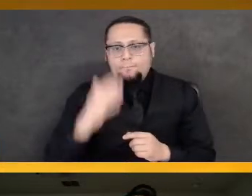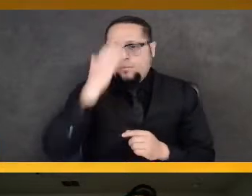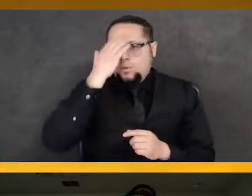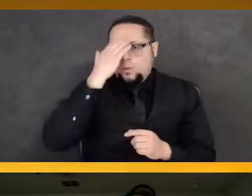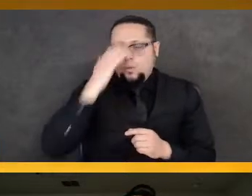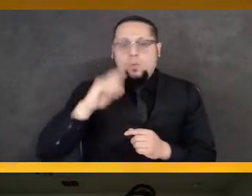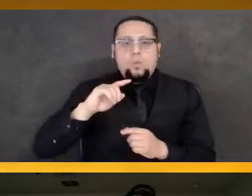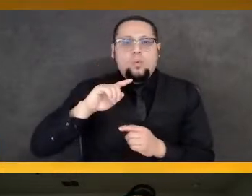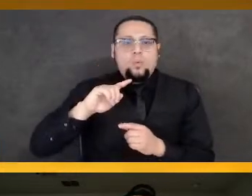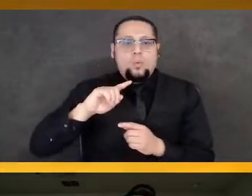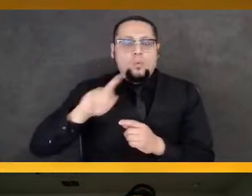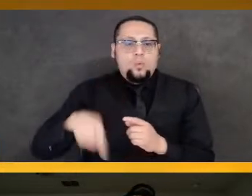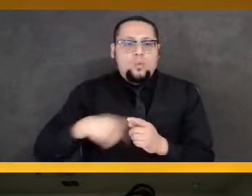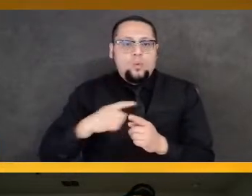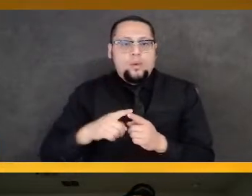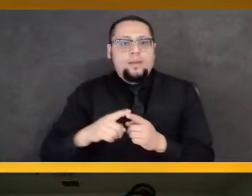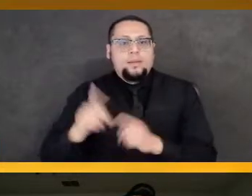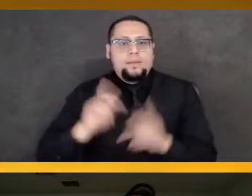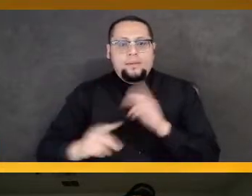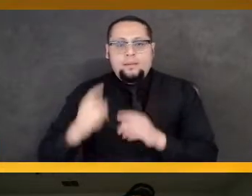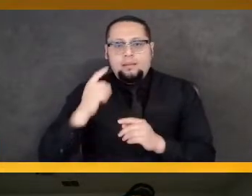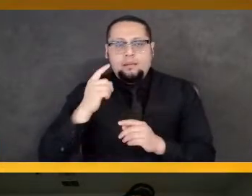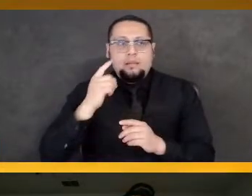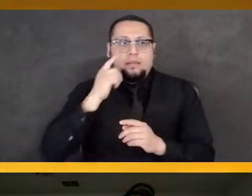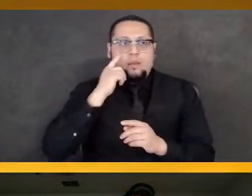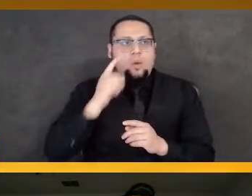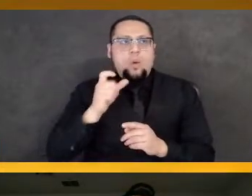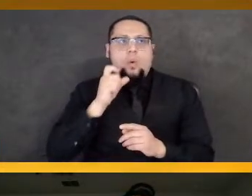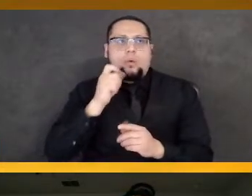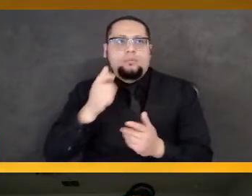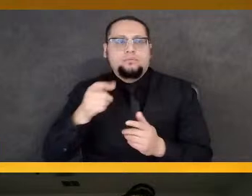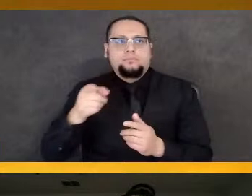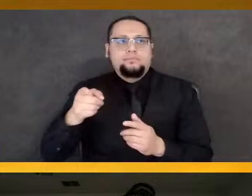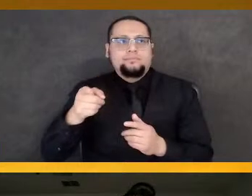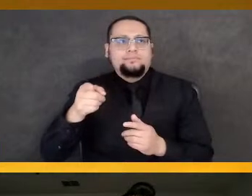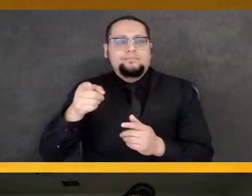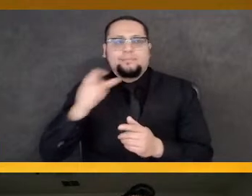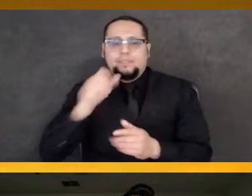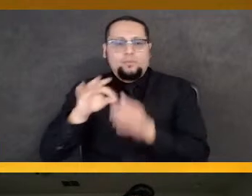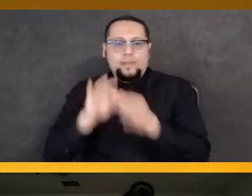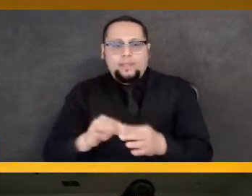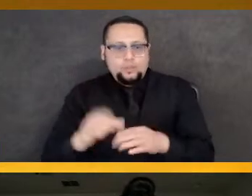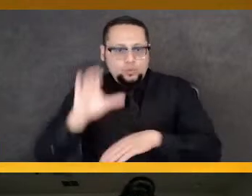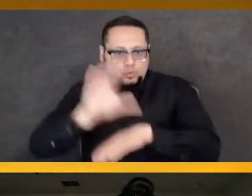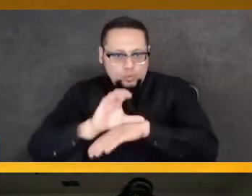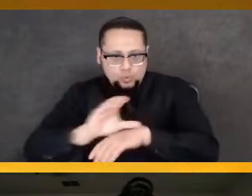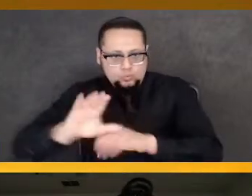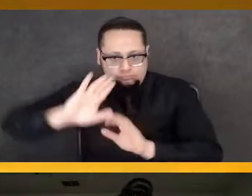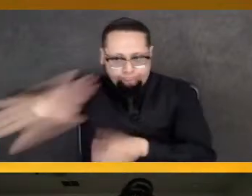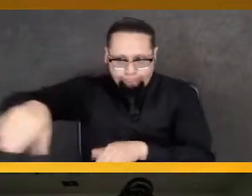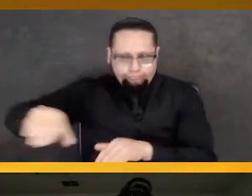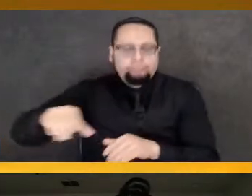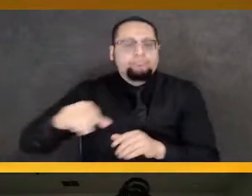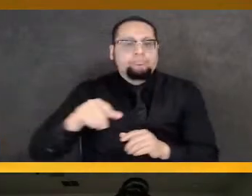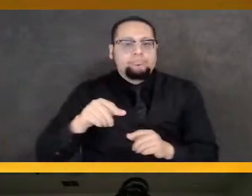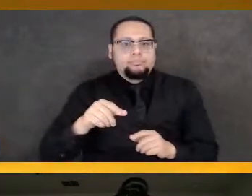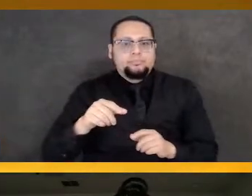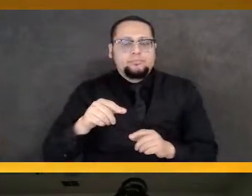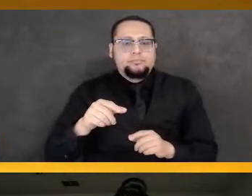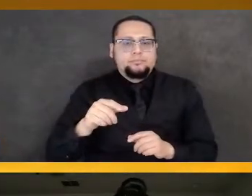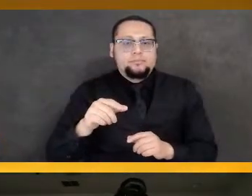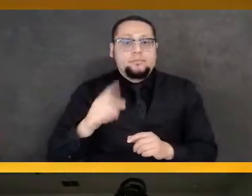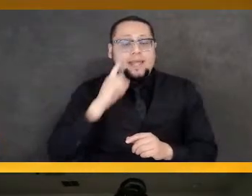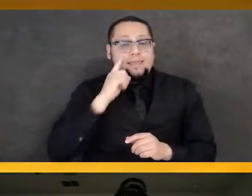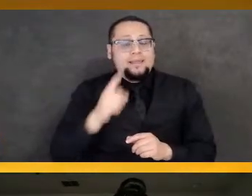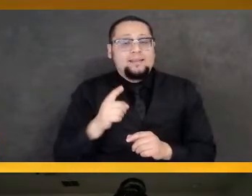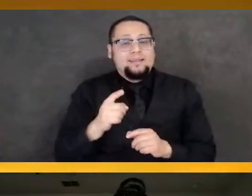secularized. But I think that it's a lot of work that we have to do regarding the acknowledging of the indigenous people